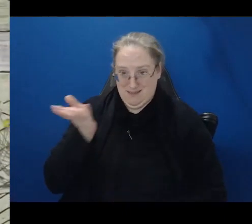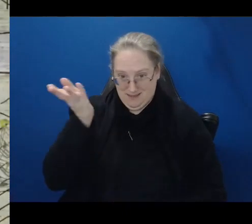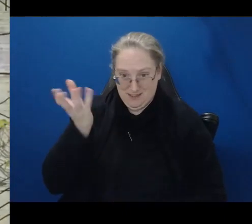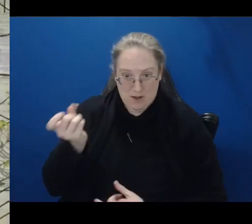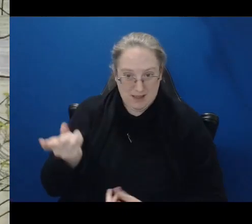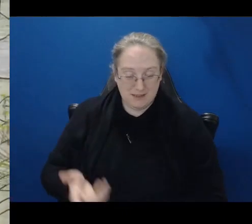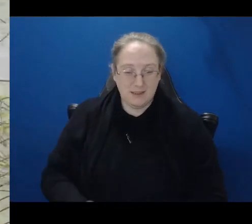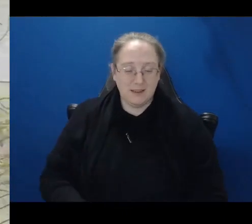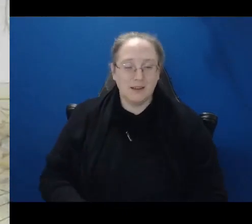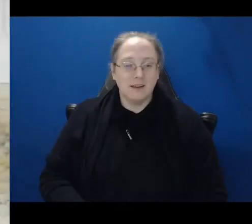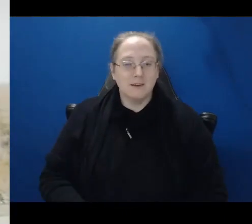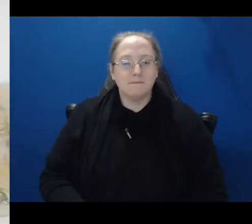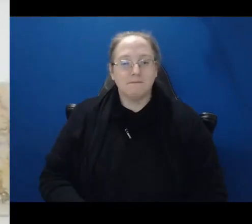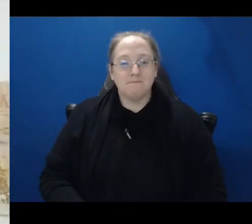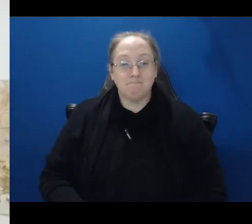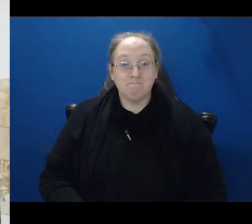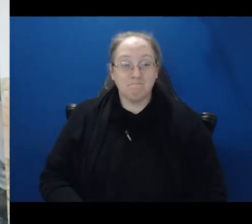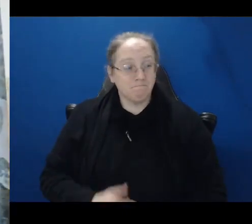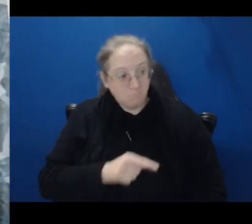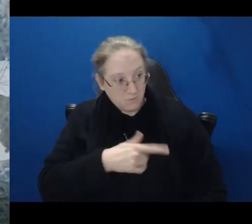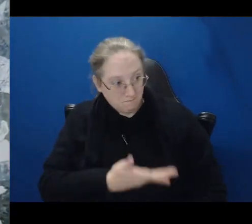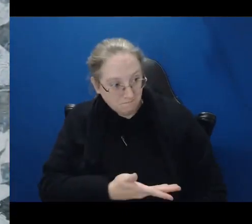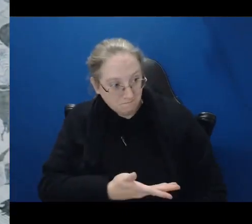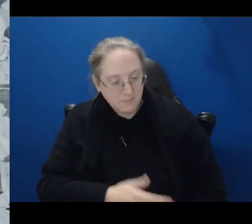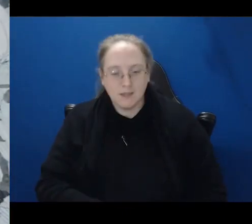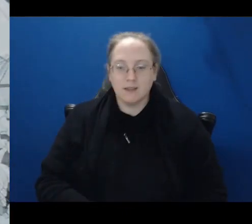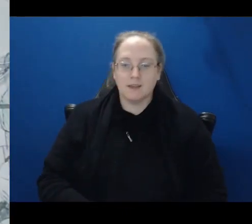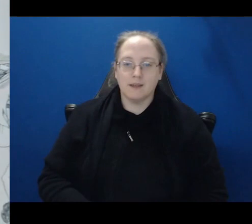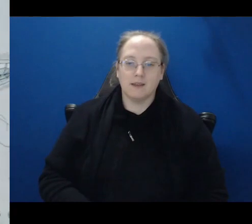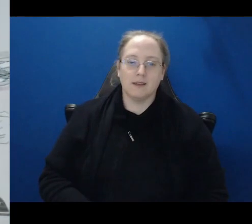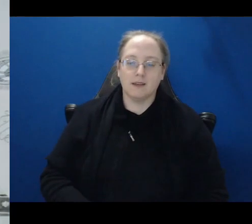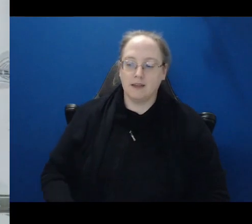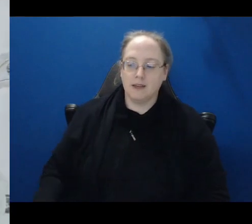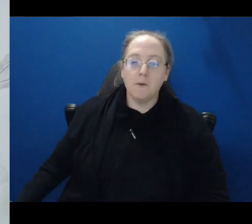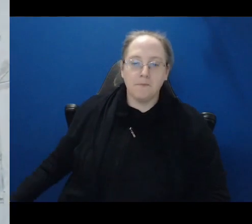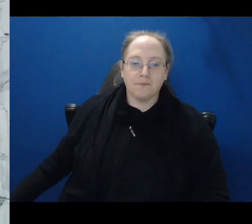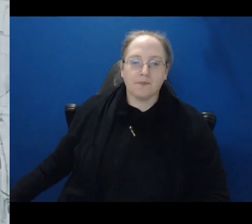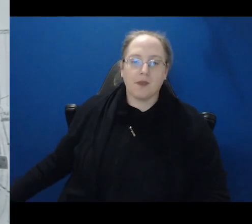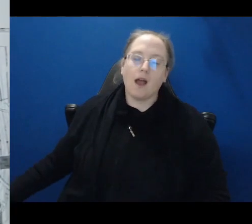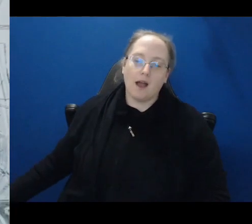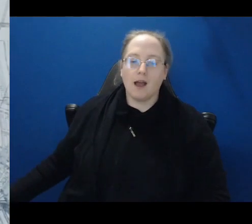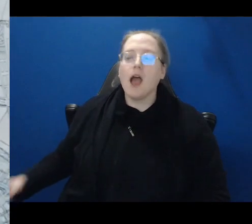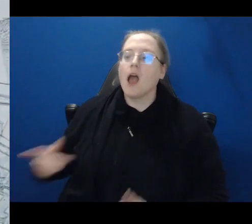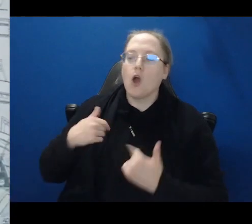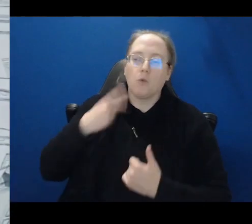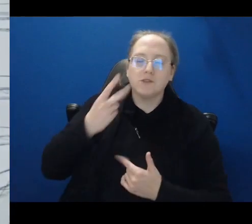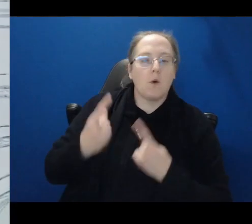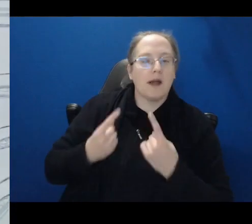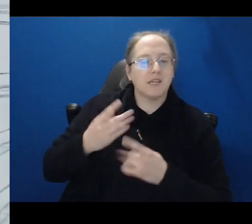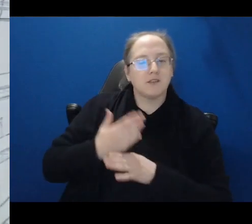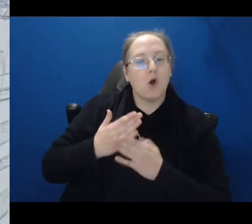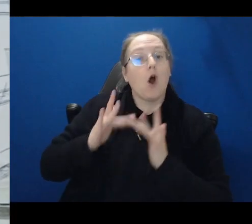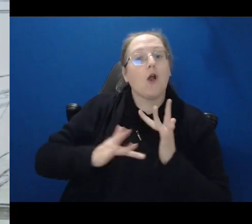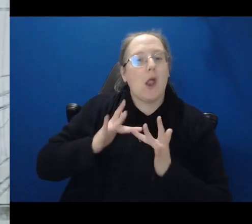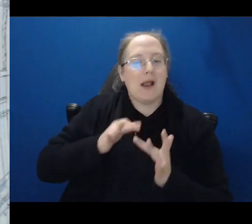And yeah, what about you? We saw each other's work online a bit. It was like little tastes of it. It was like, I